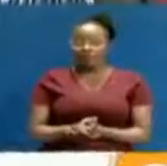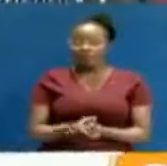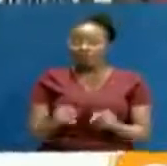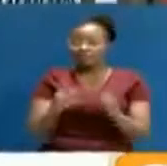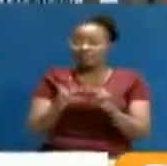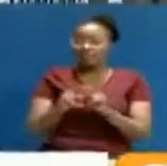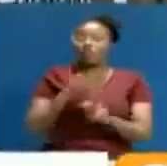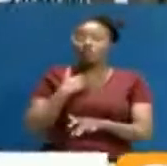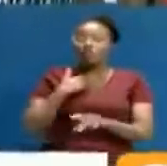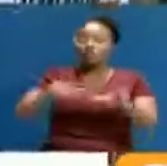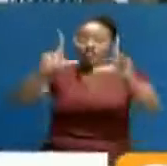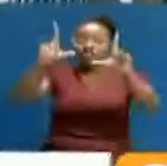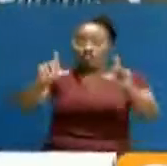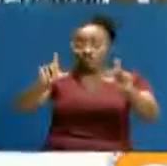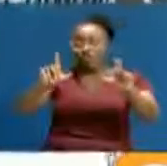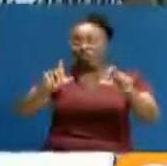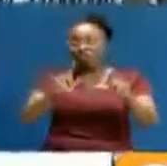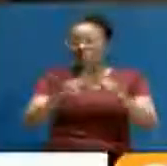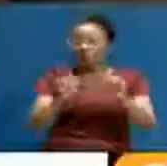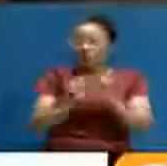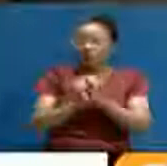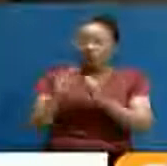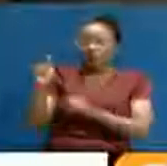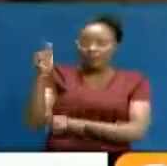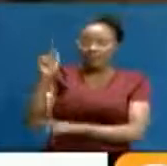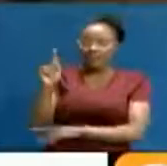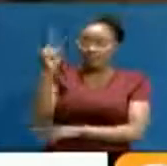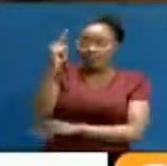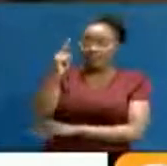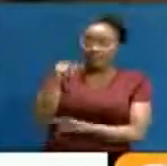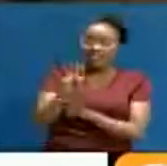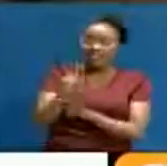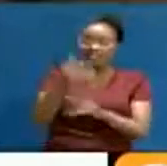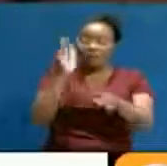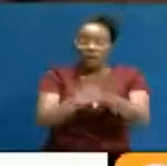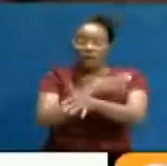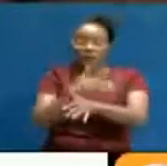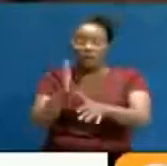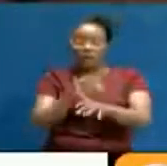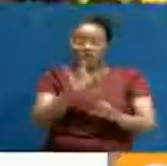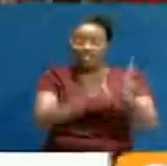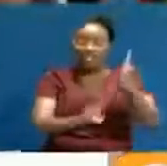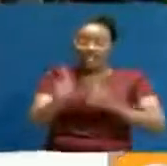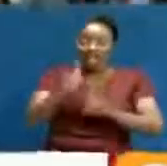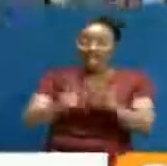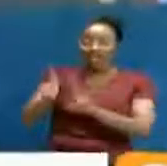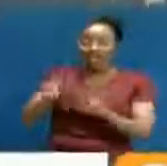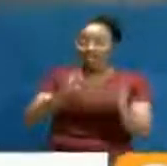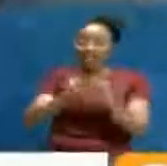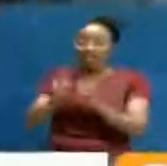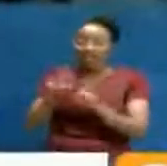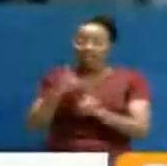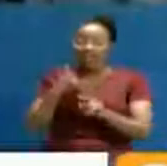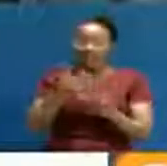They sought a photo opportunity with President Suluhu, first praising her with song and dance and sticking a